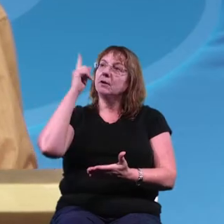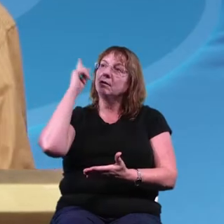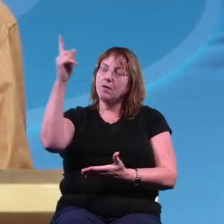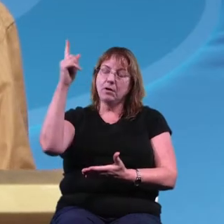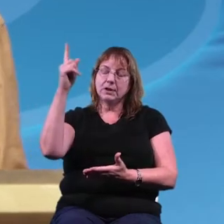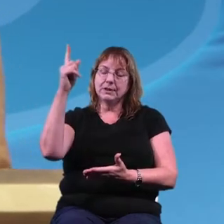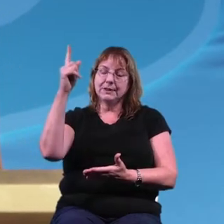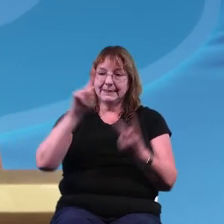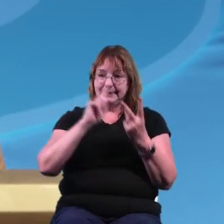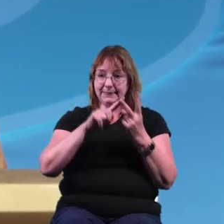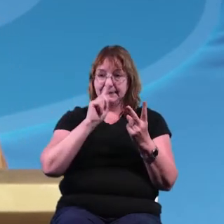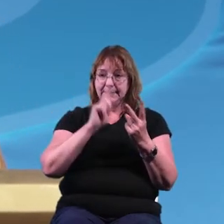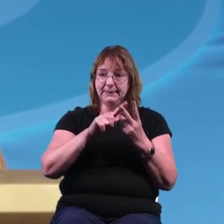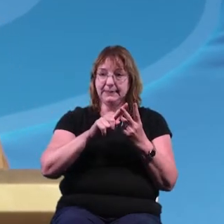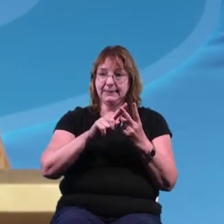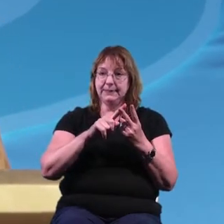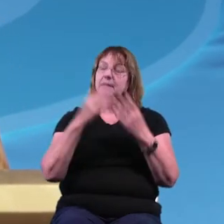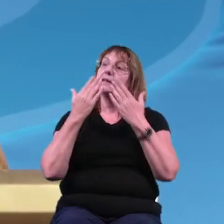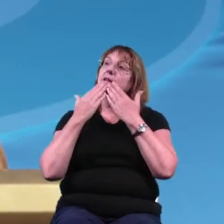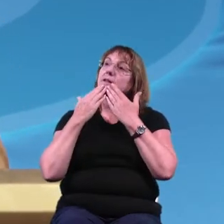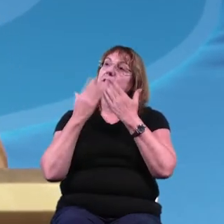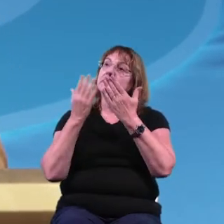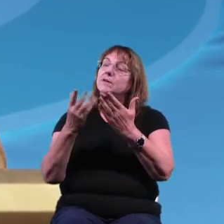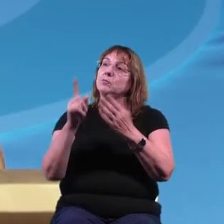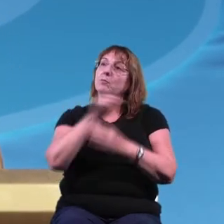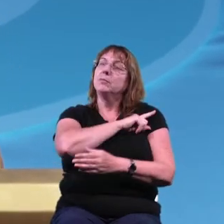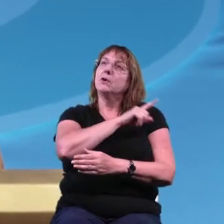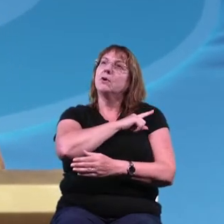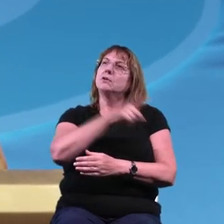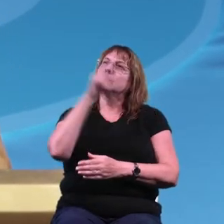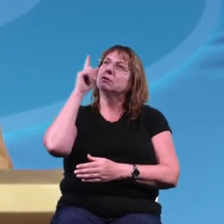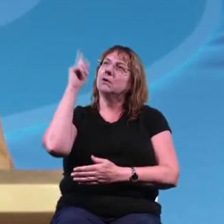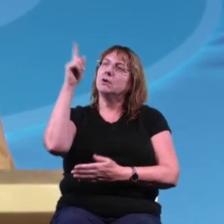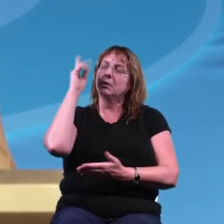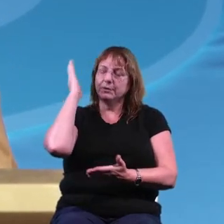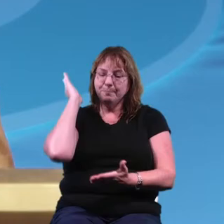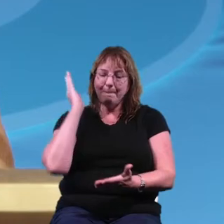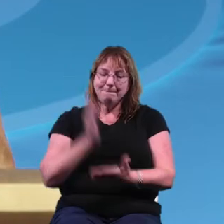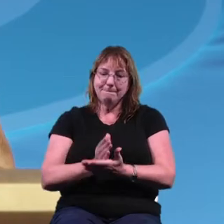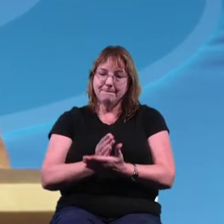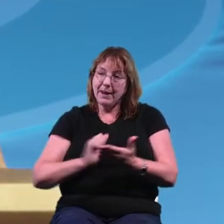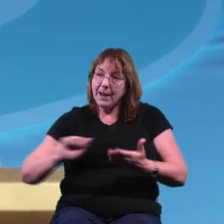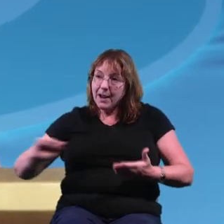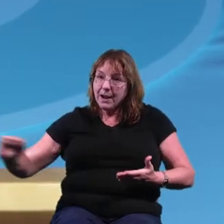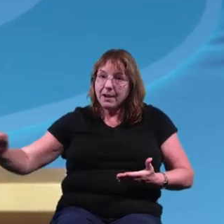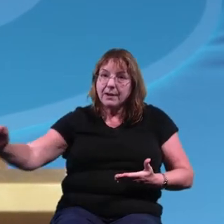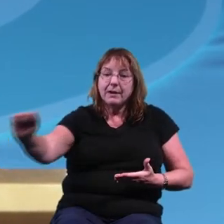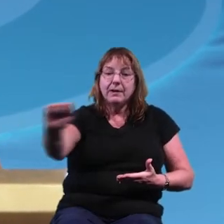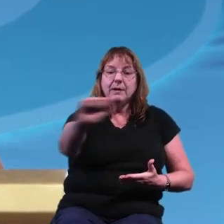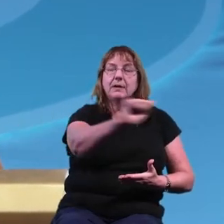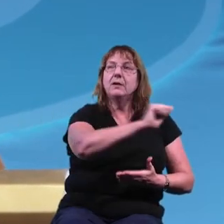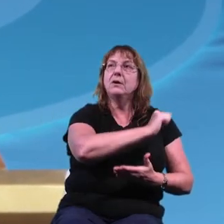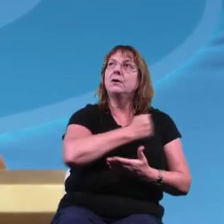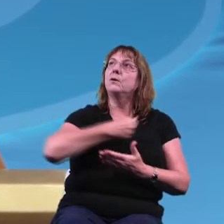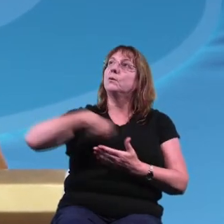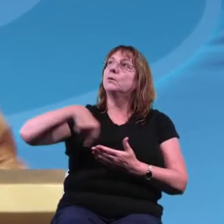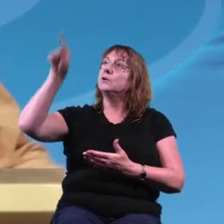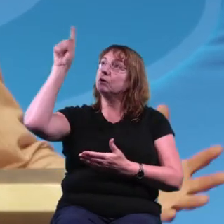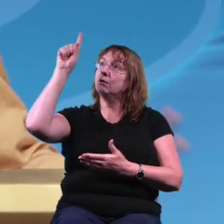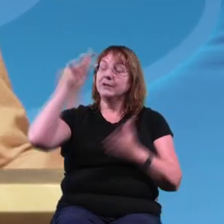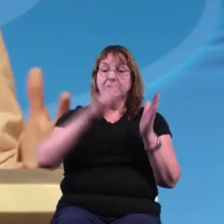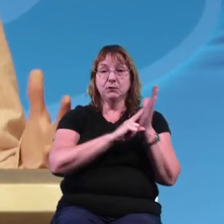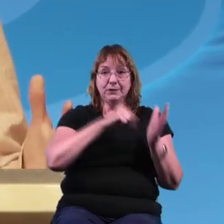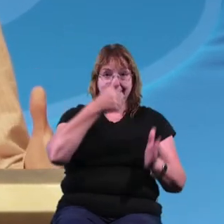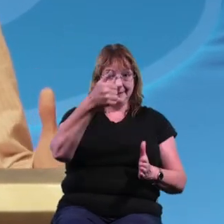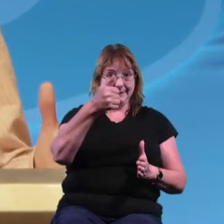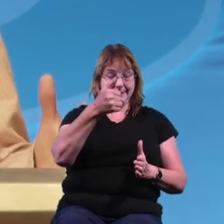And then secondly, let us come with thanksgiving because God is our God. In verse 6, we have another exhortation